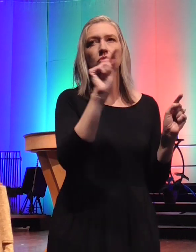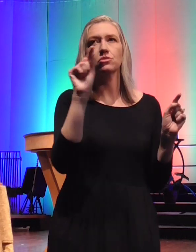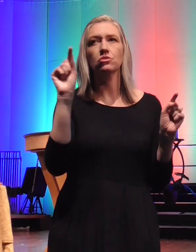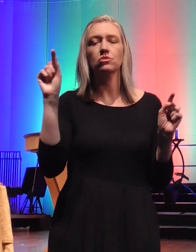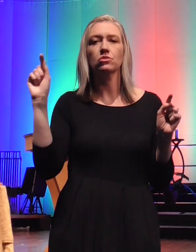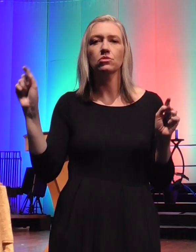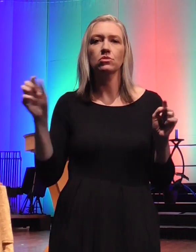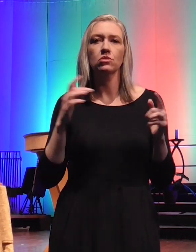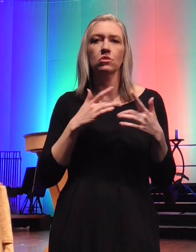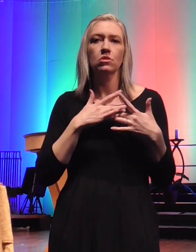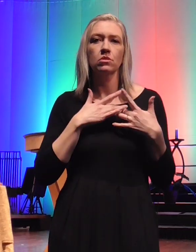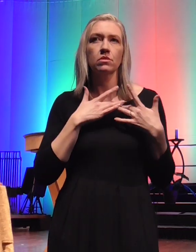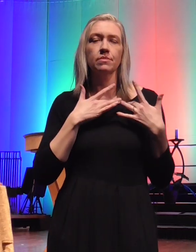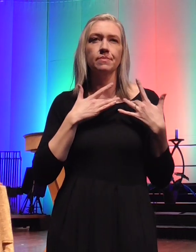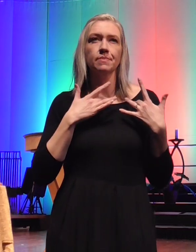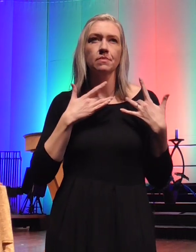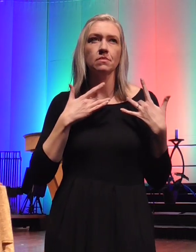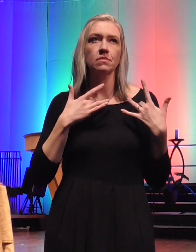every